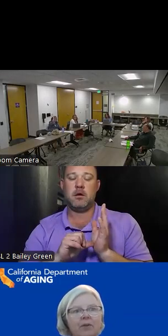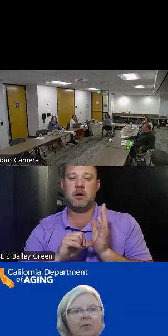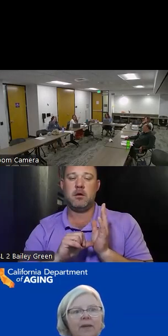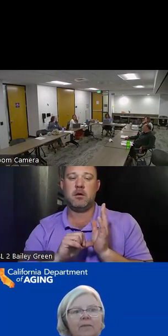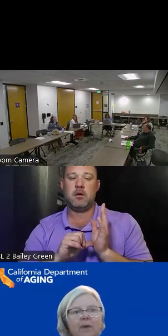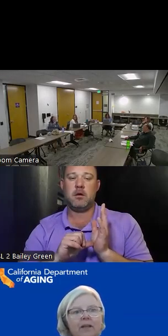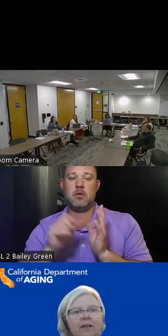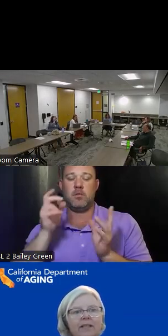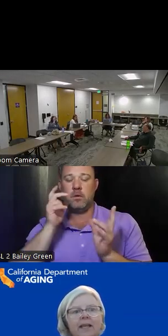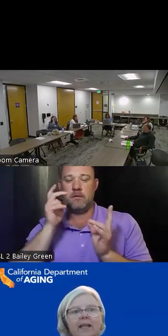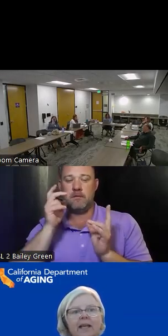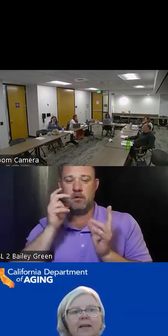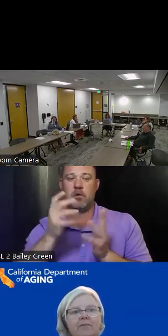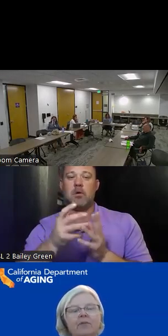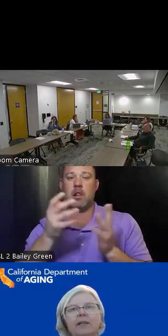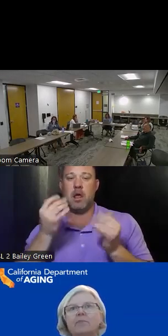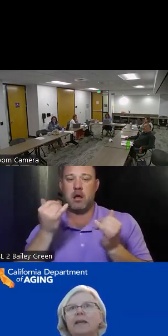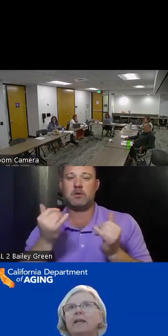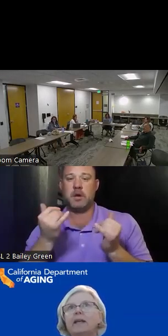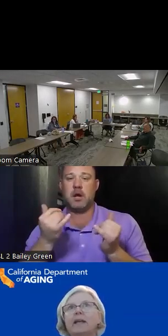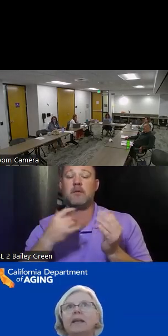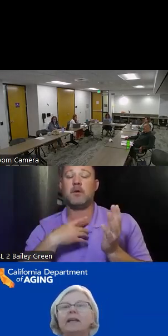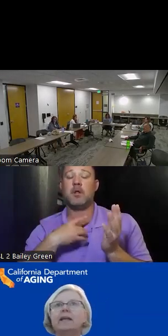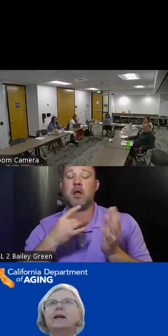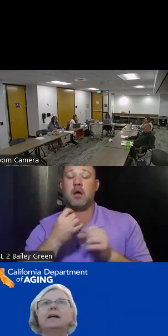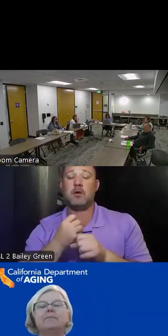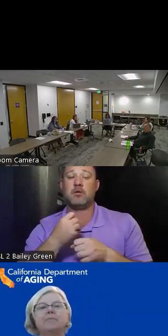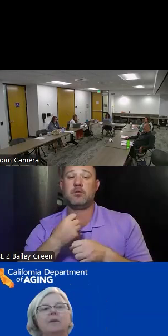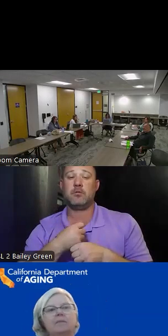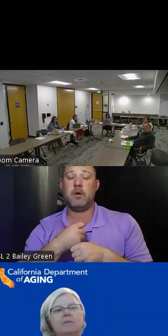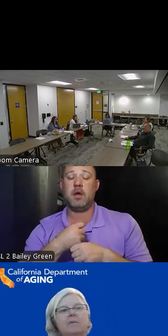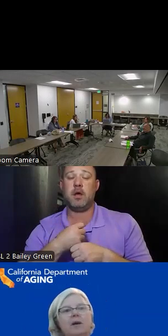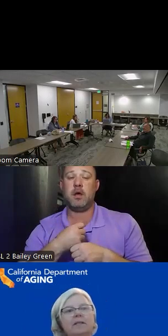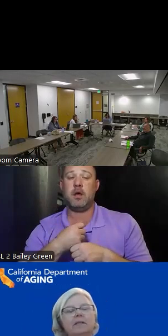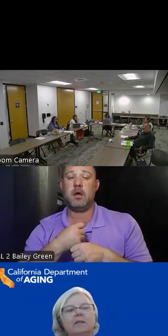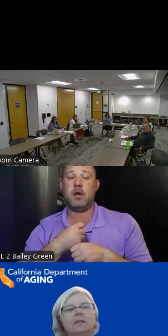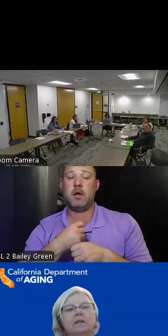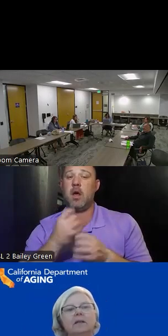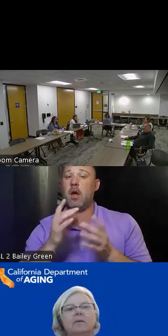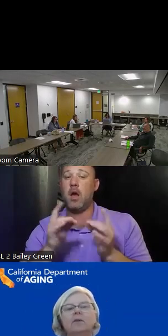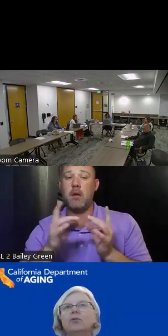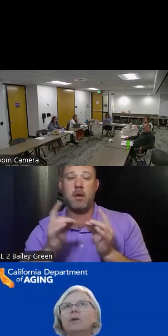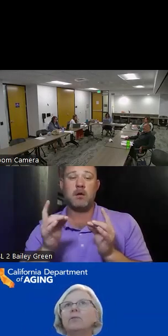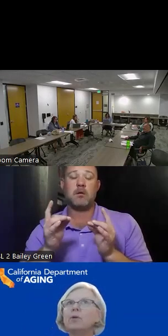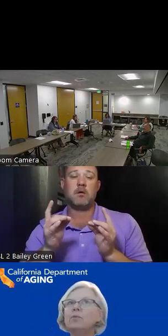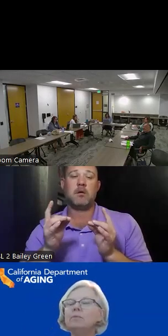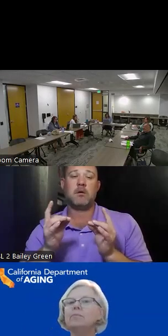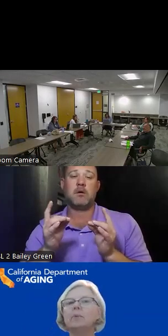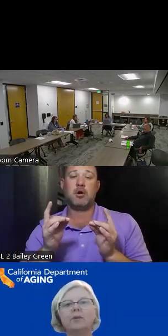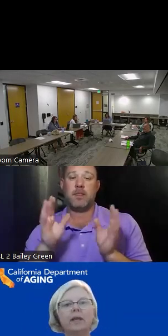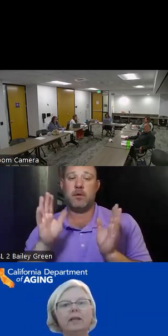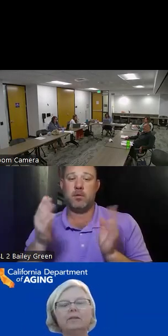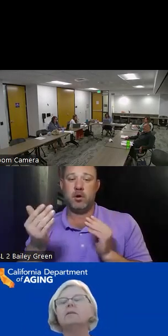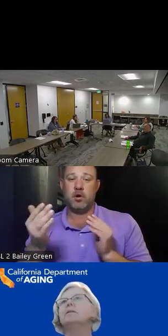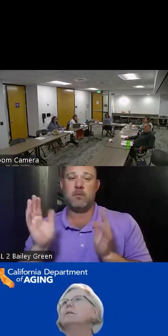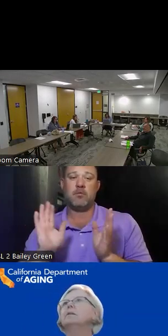And we've heard quite a lot today. If you'd like to make a comment and you are in the room,